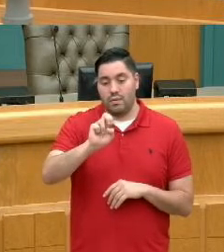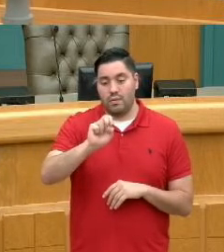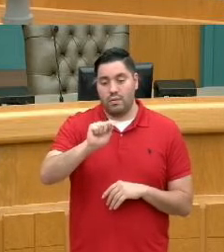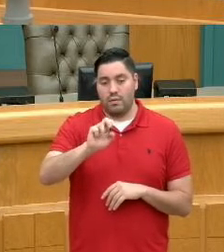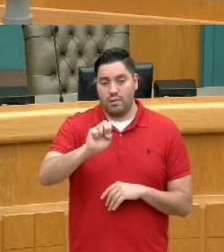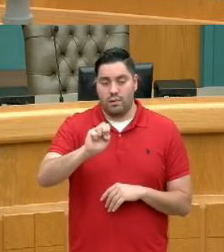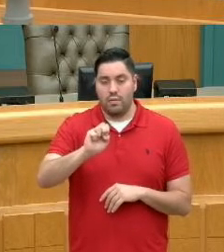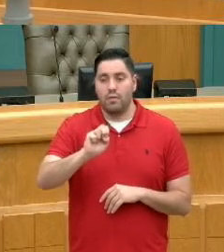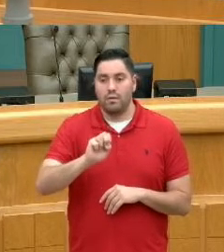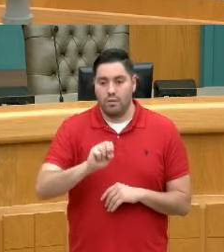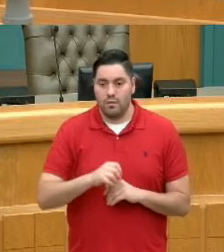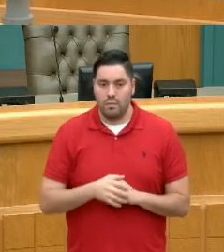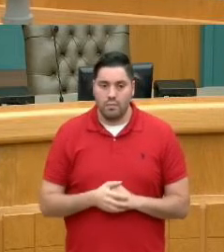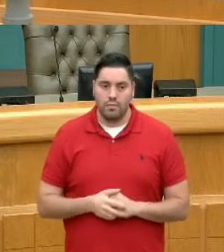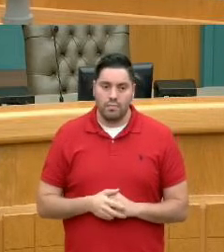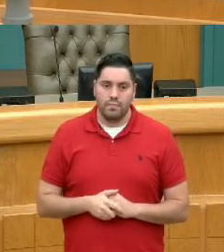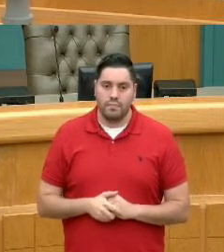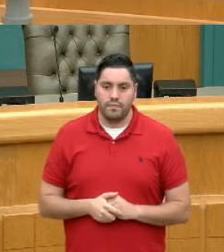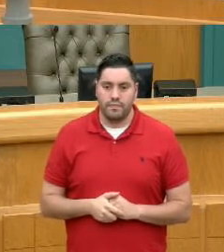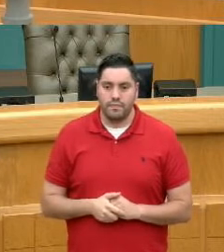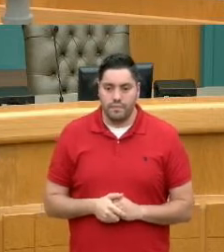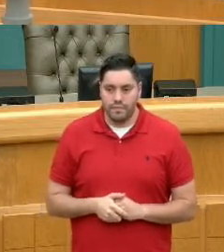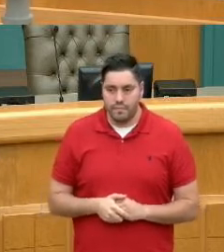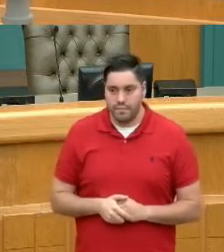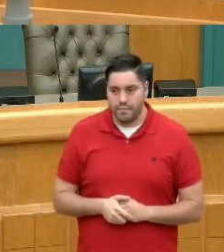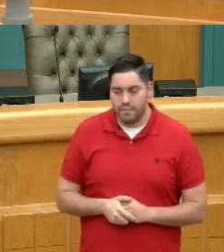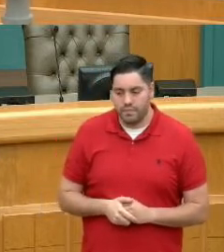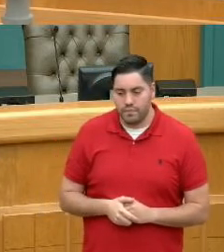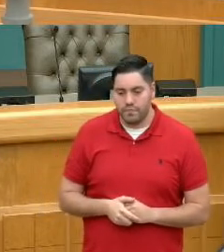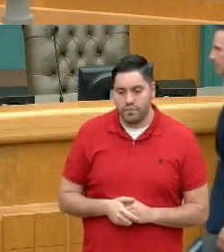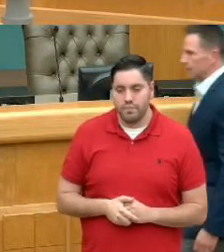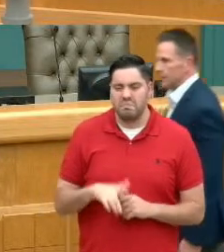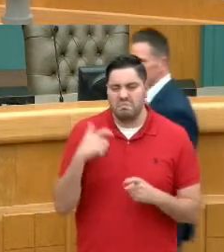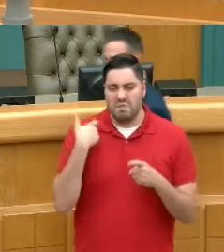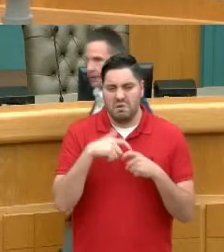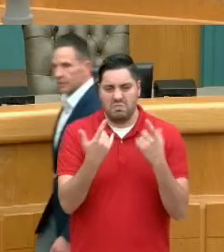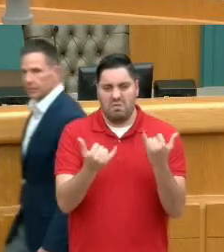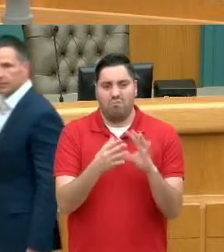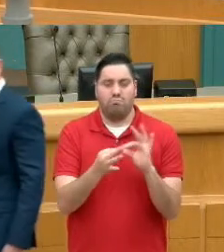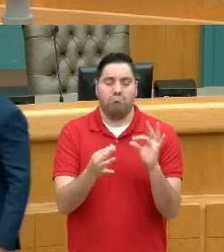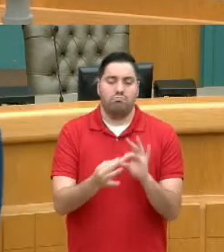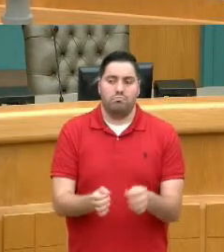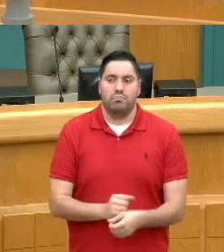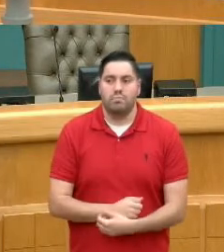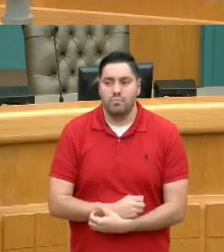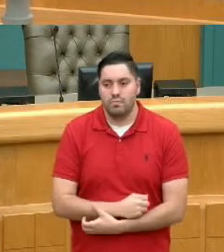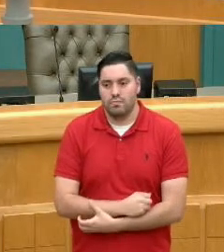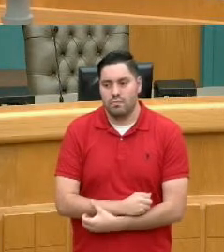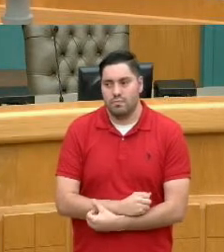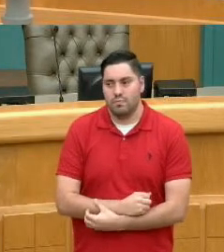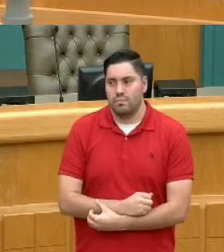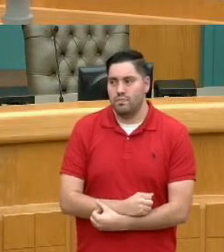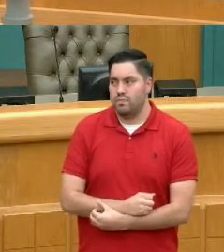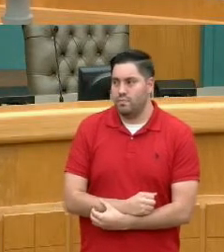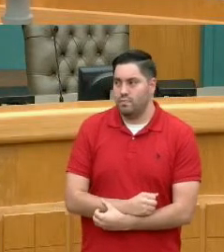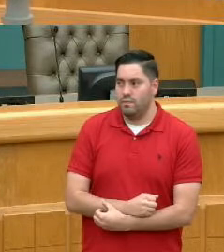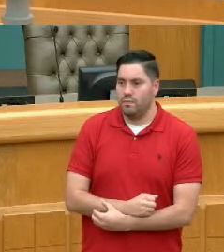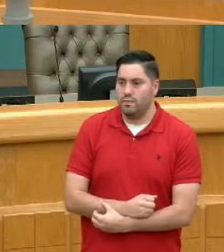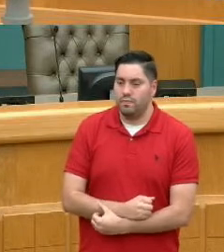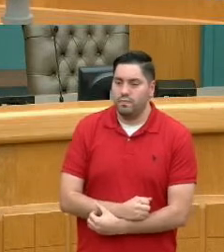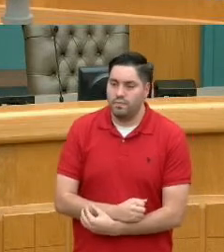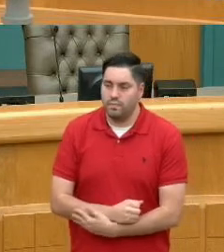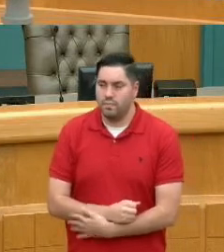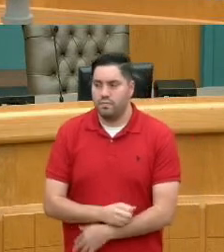next. Thank you. En resumen, la semana pasada le informé sobre el personal de seguridad que estaba en cuarentena luego de un incidente ocurrido el 11 de